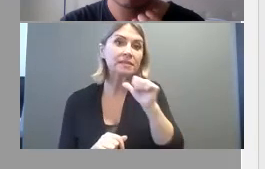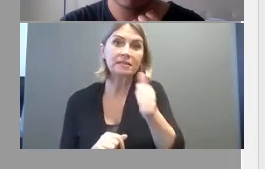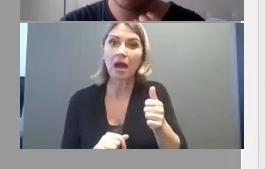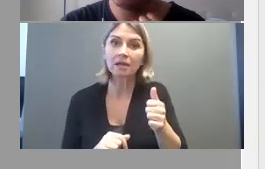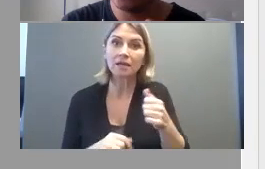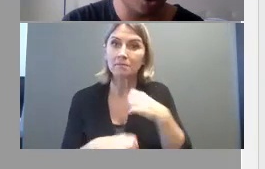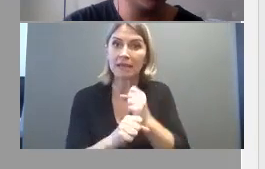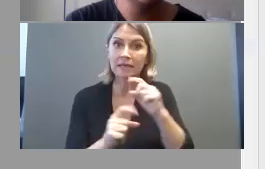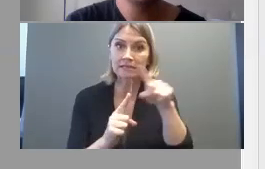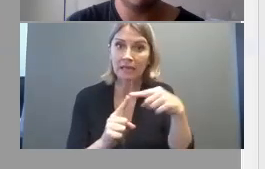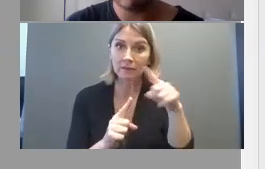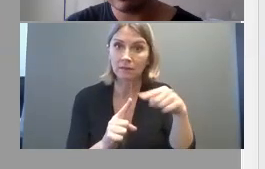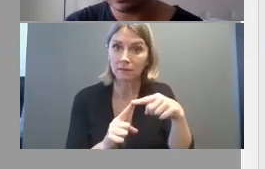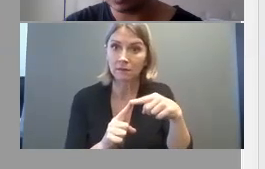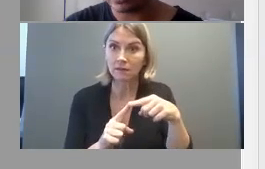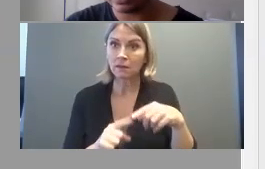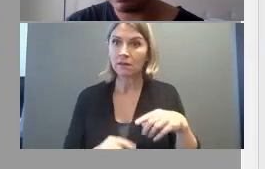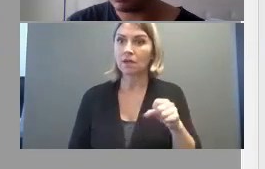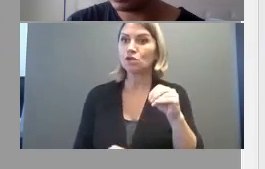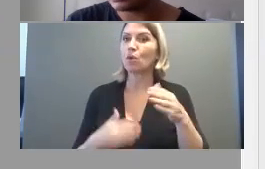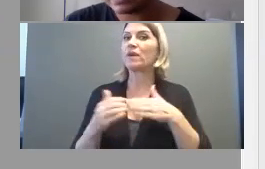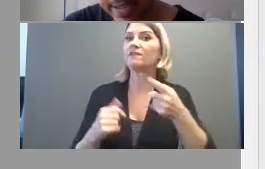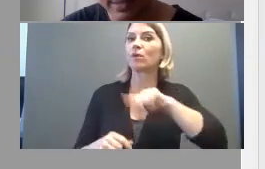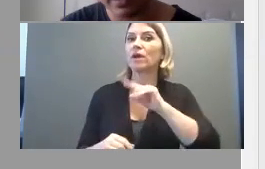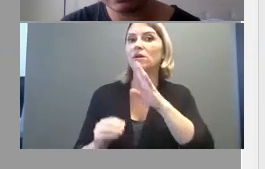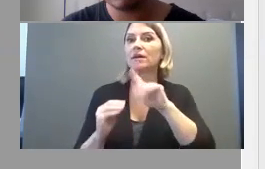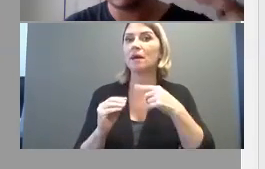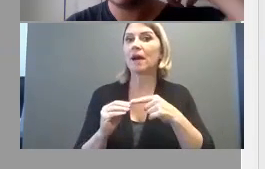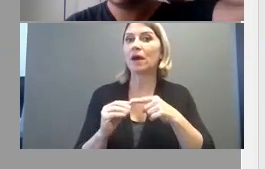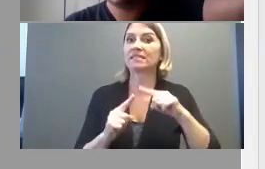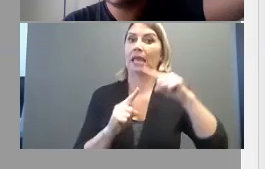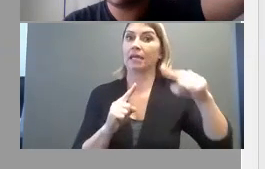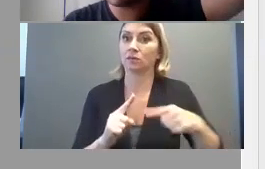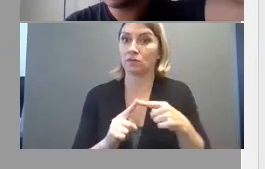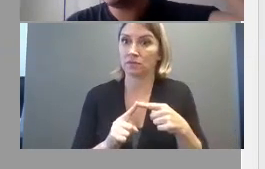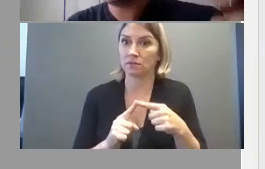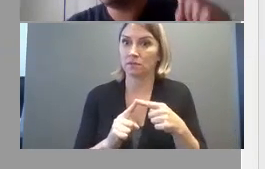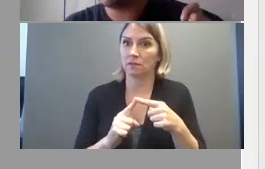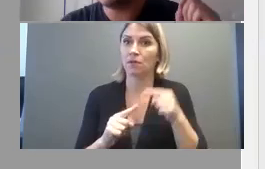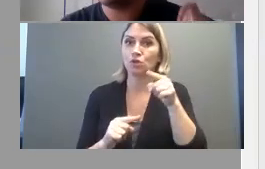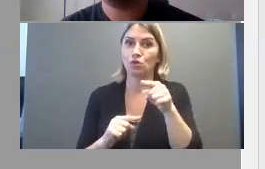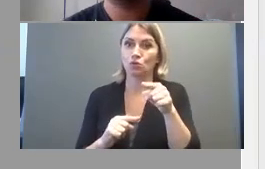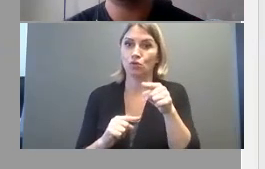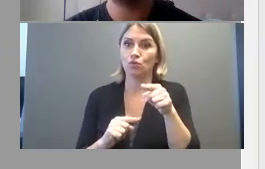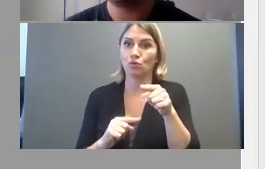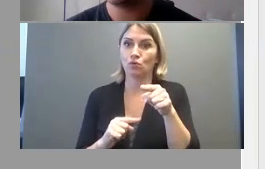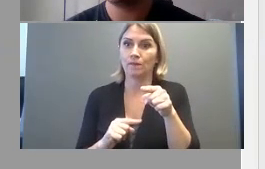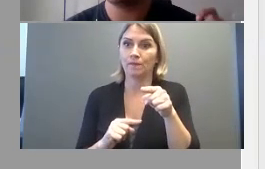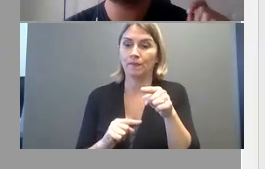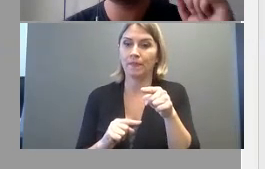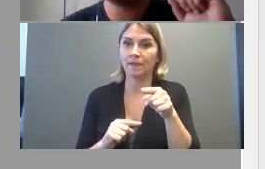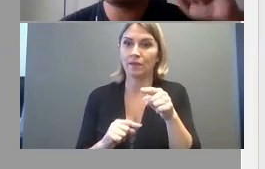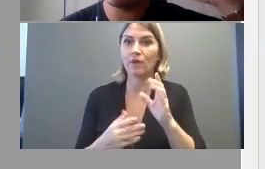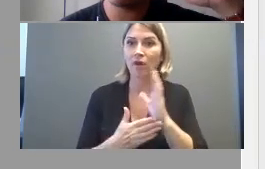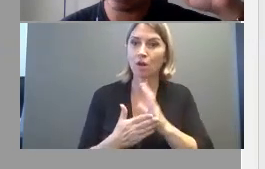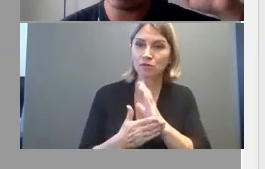cycle? No. So whenever we are talking about cycles, like you caught on to an important observation